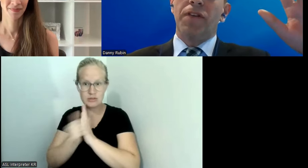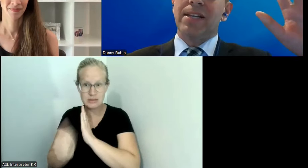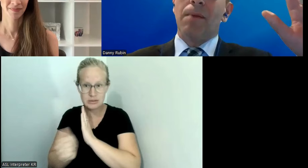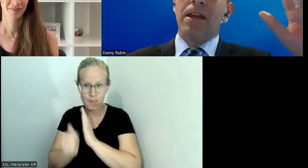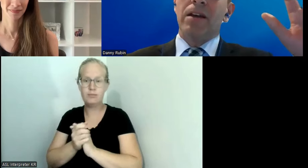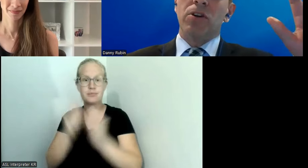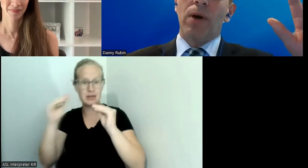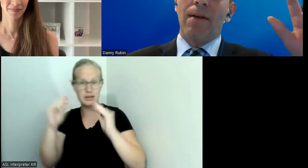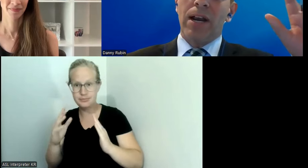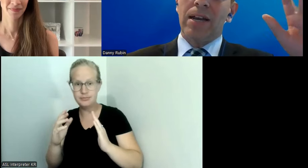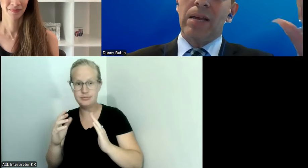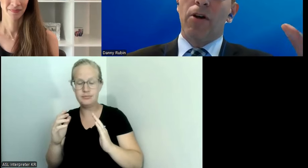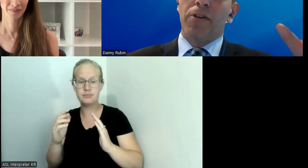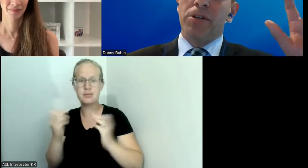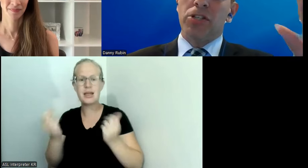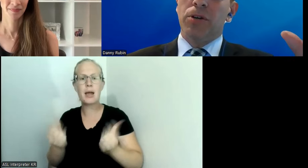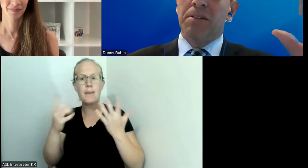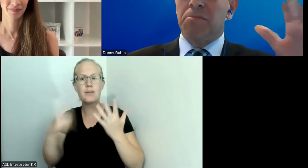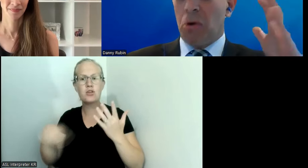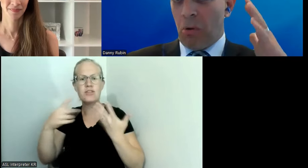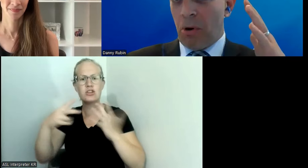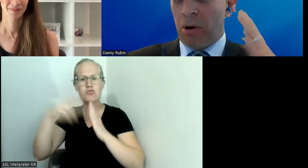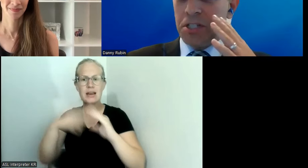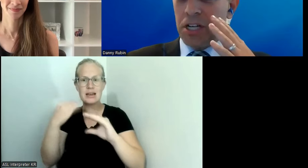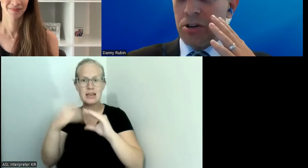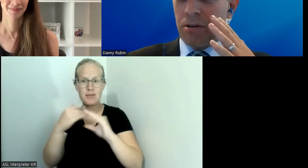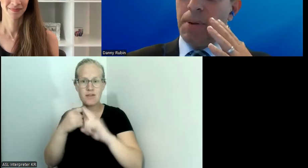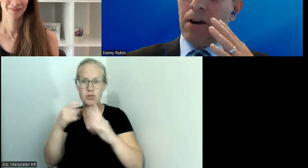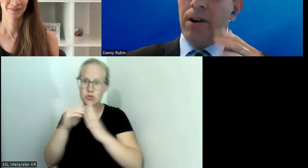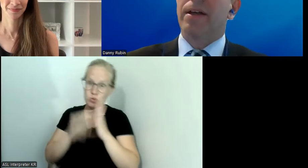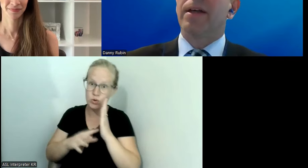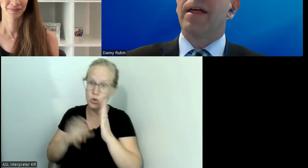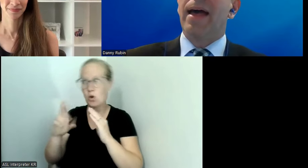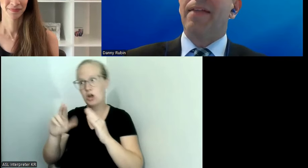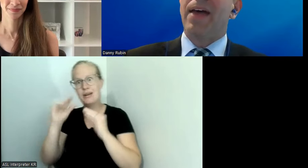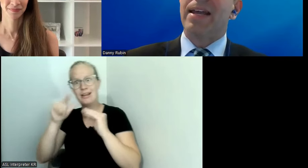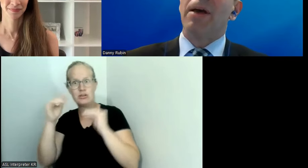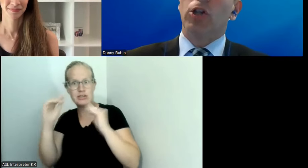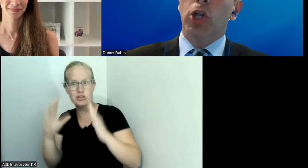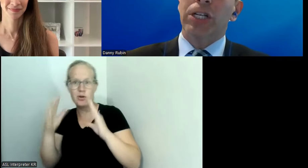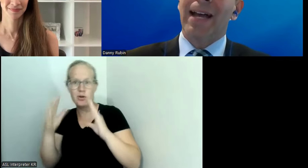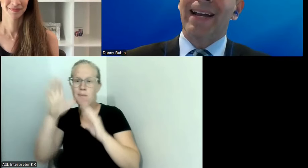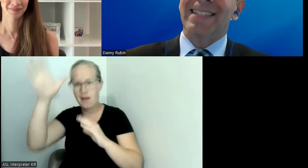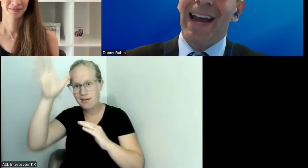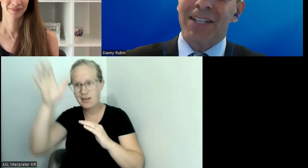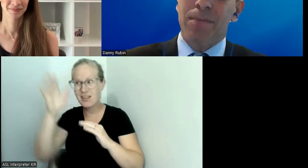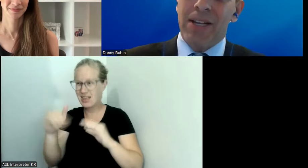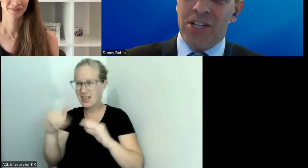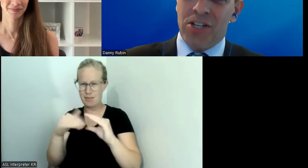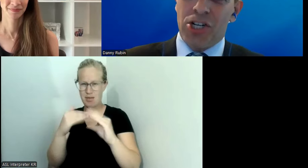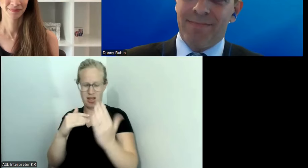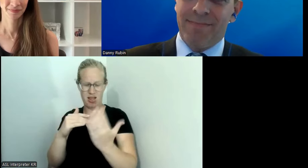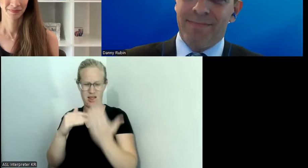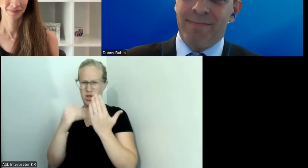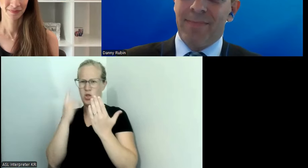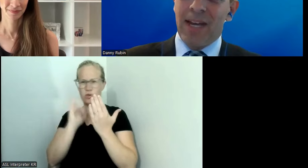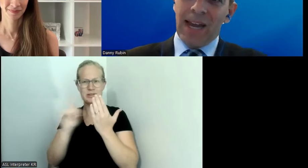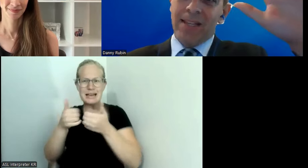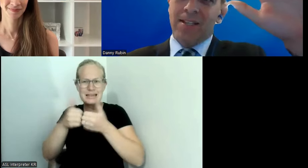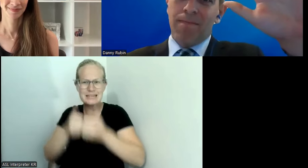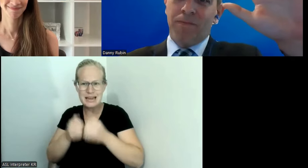I see a show of hands? How many of you have read an email from a student or a teacher or parent and that email looked like a text message?